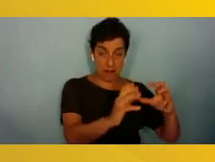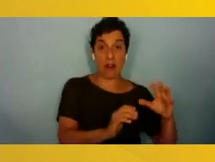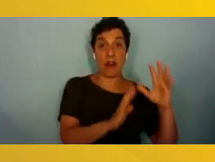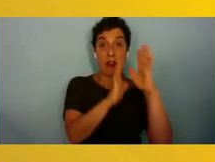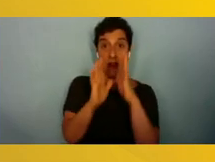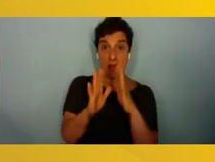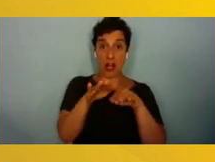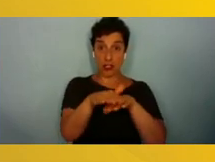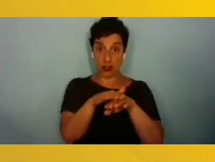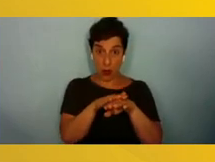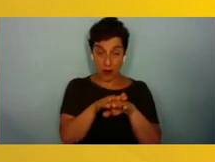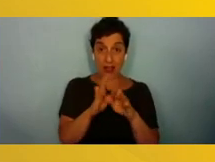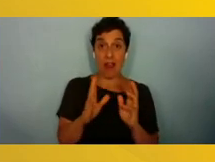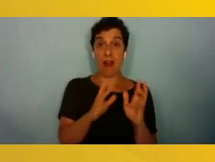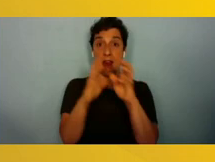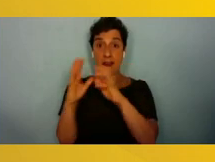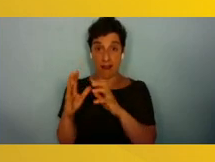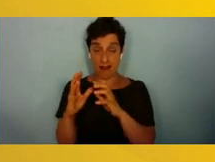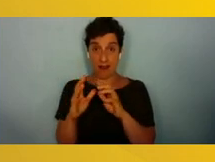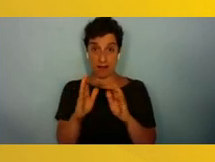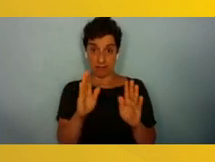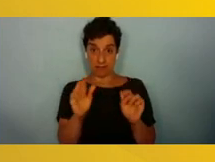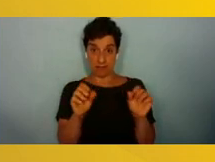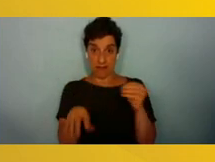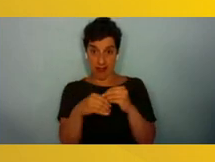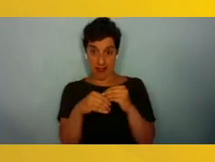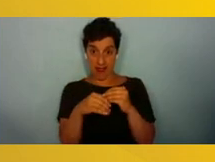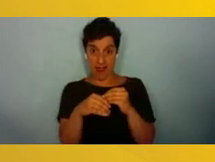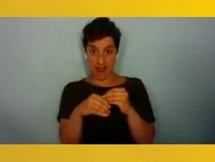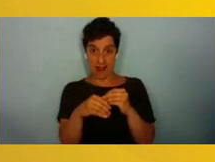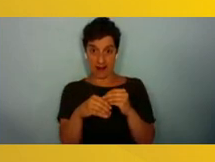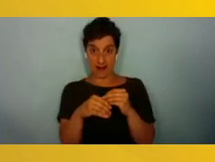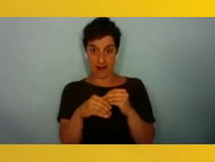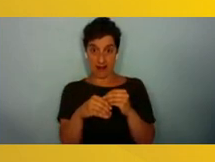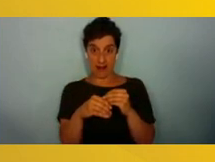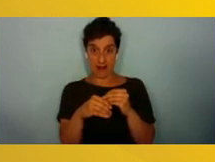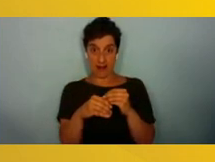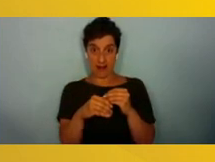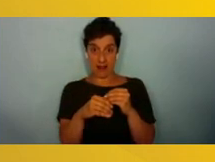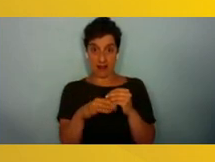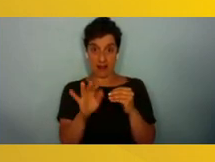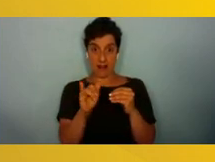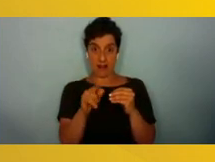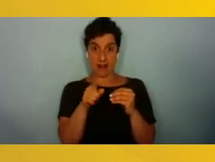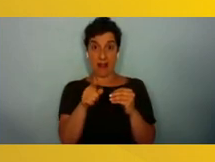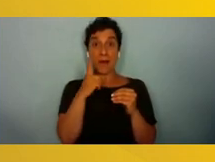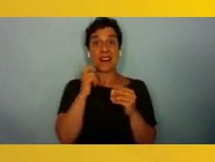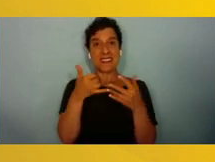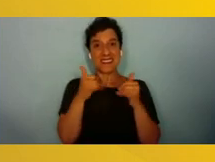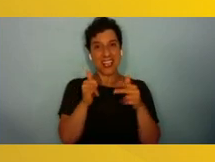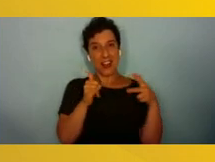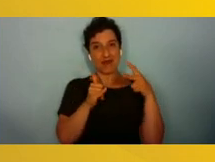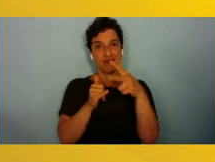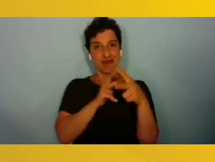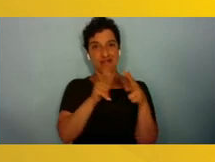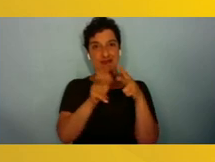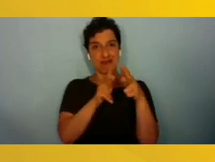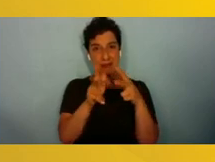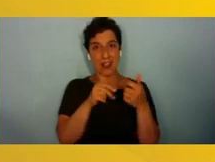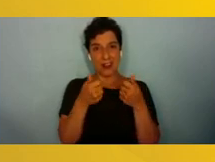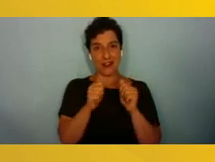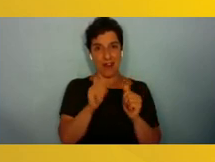and add some slow zones in that area that has that very dense shipping traffic. The ships are trying to get into the